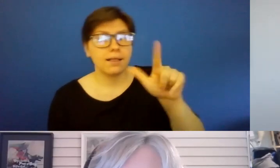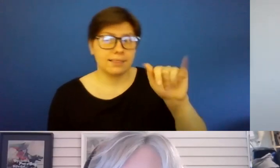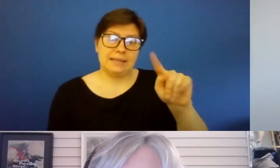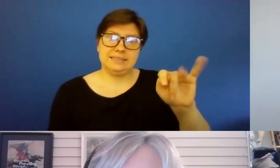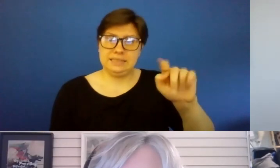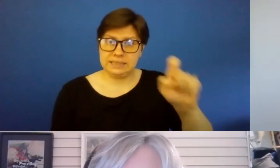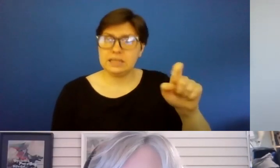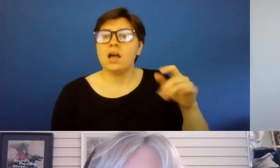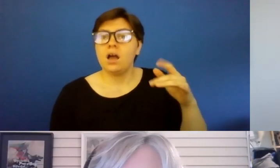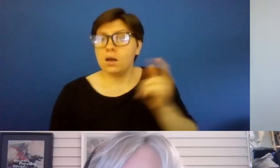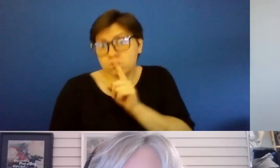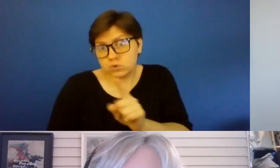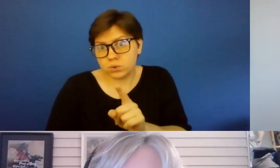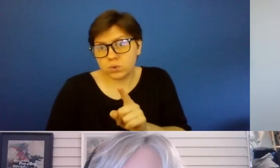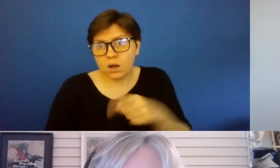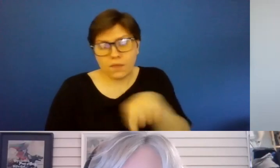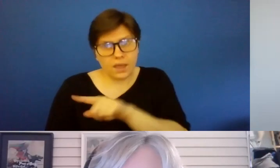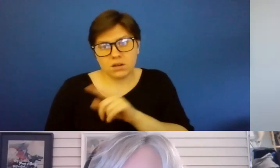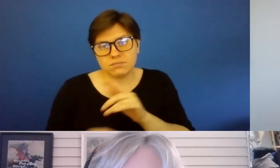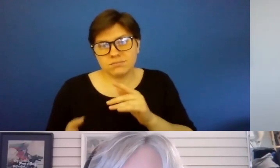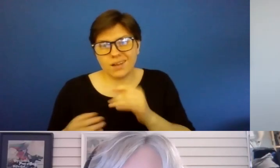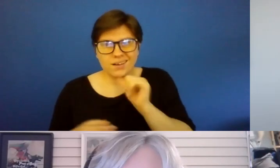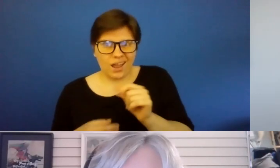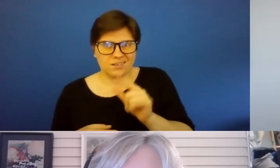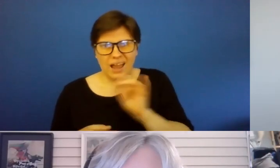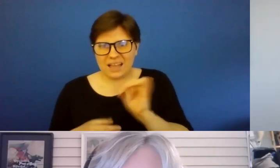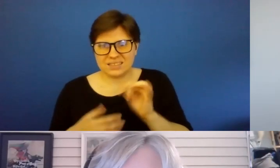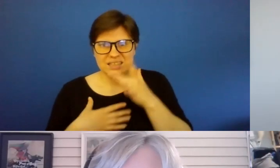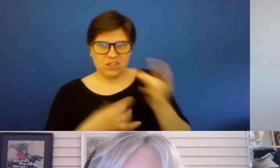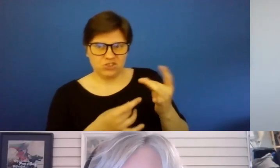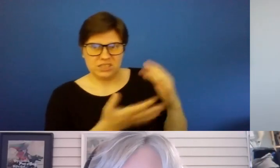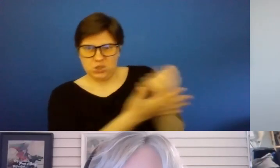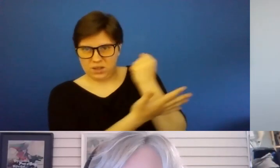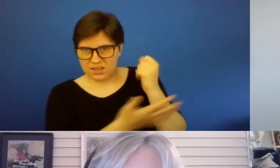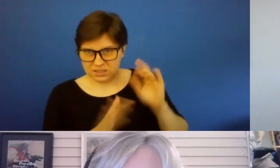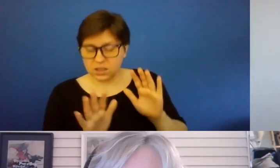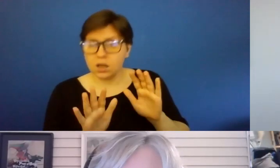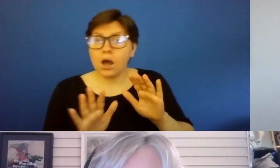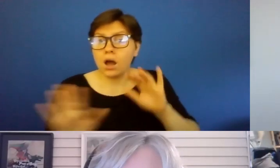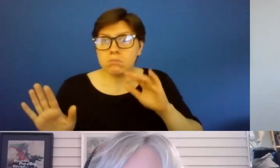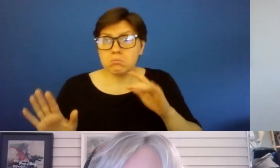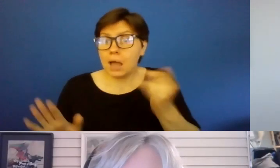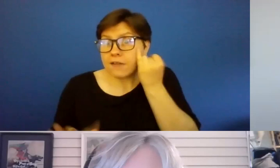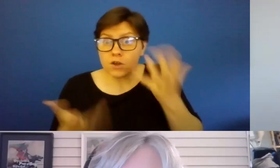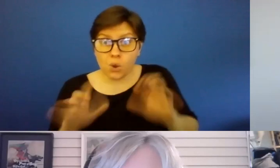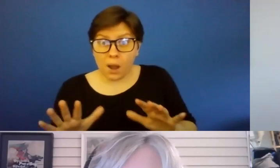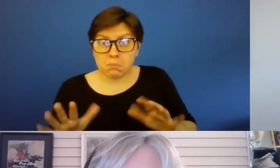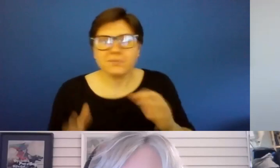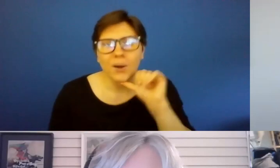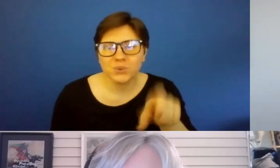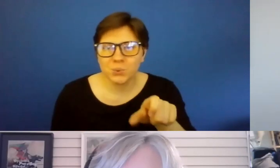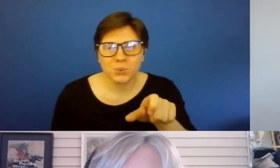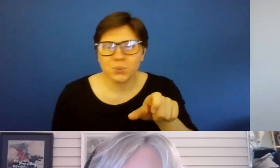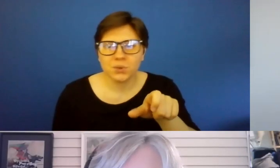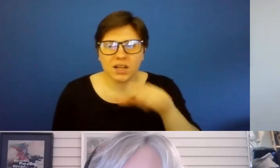it's absolutely true that they're far less interested in utilizing this option, they don't utilize the option. They don't have